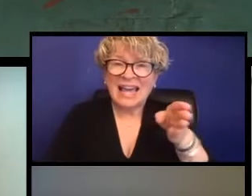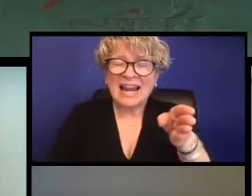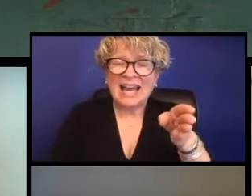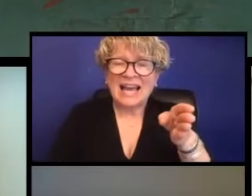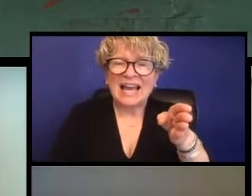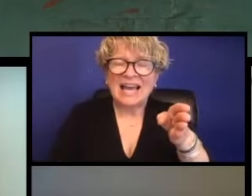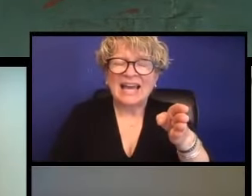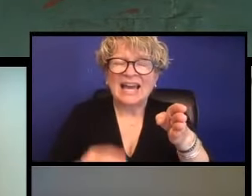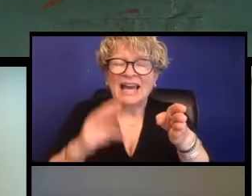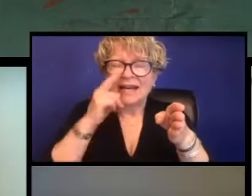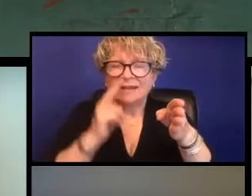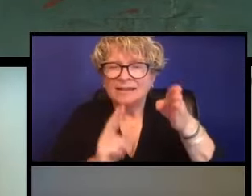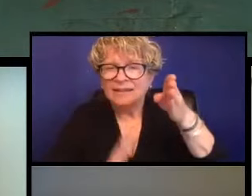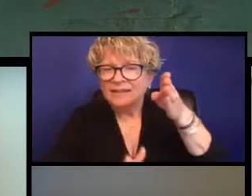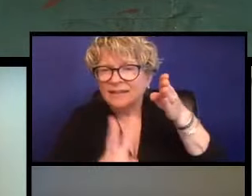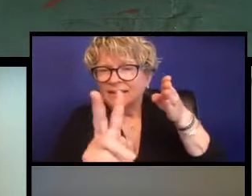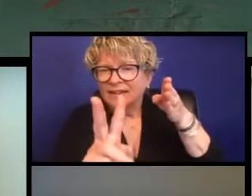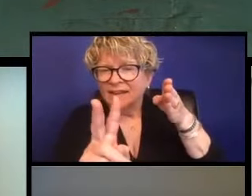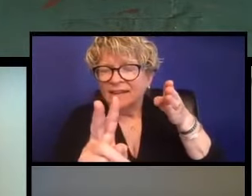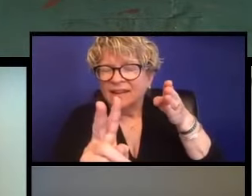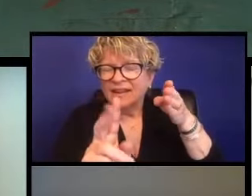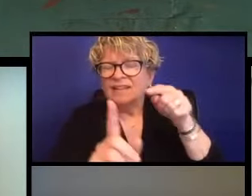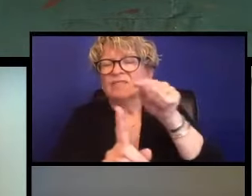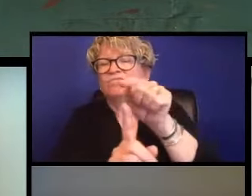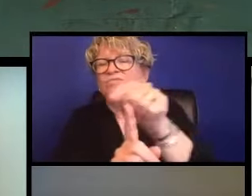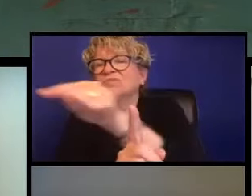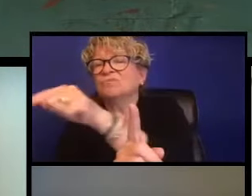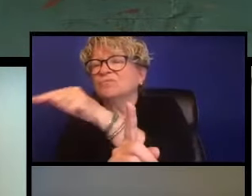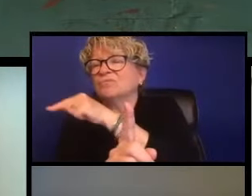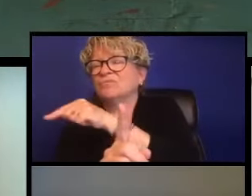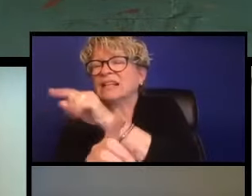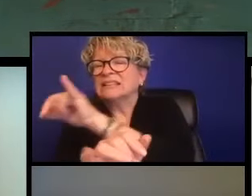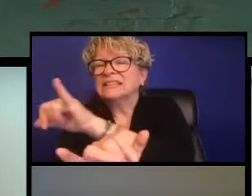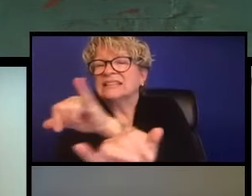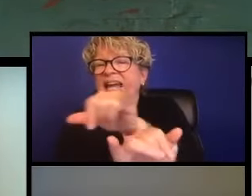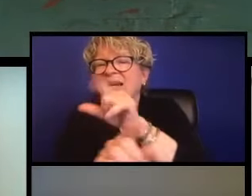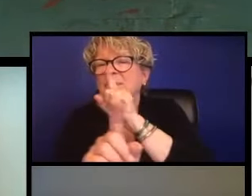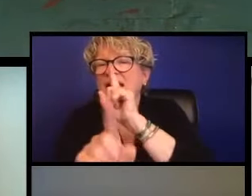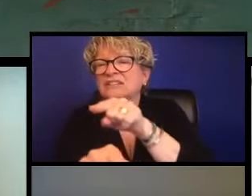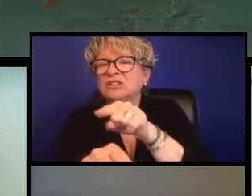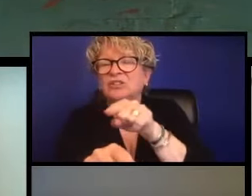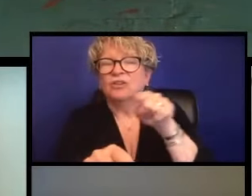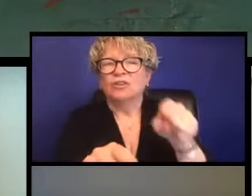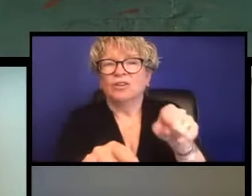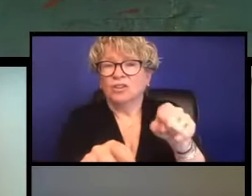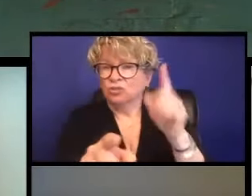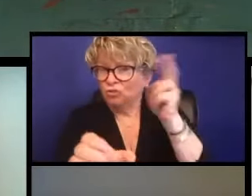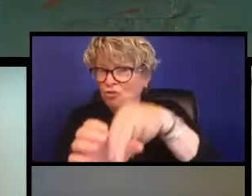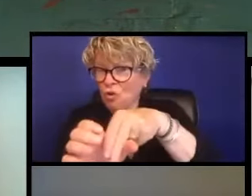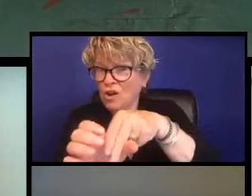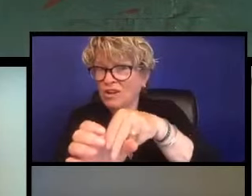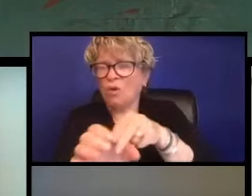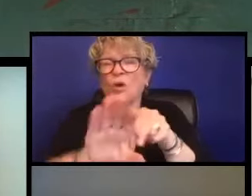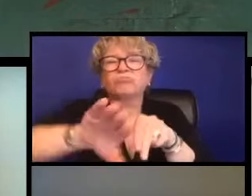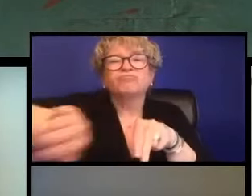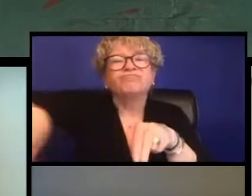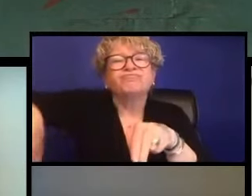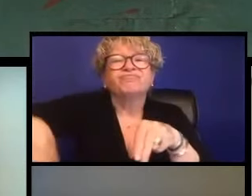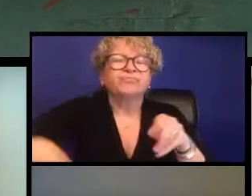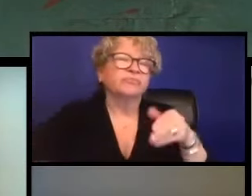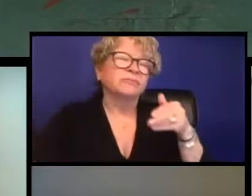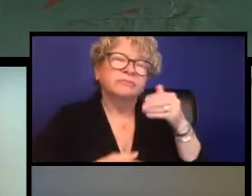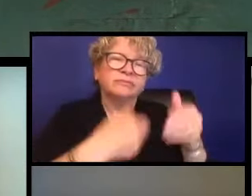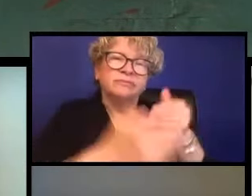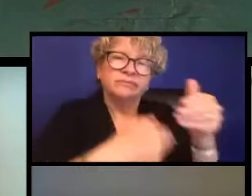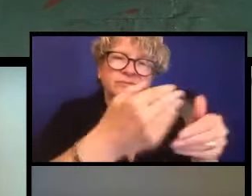if this thing that everybody else is writing, what if I did it this other way? And oftentimes it's already there in the